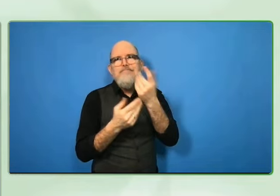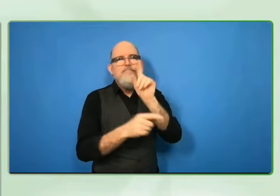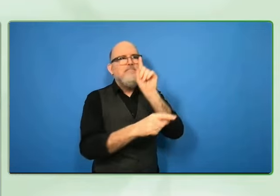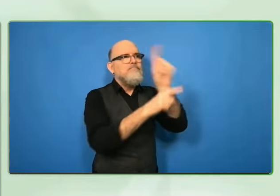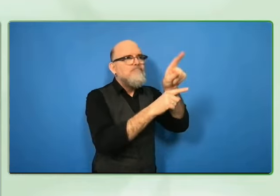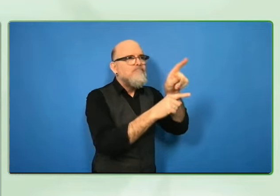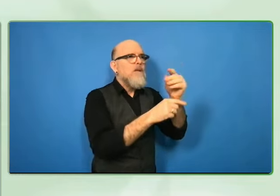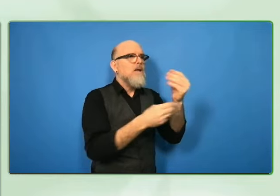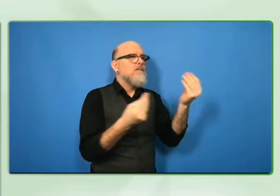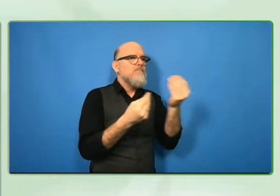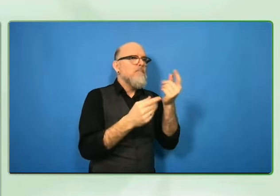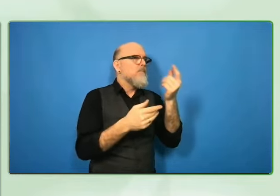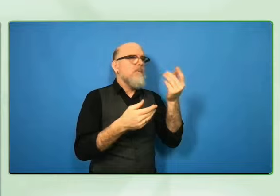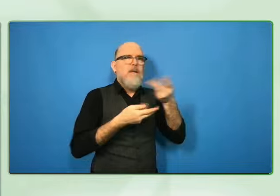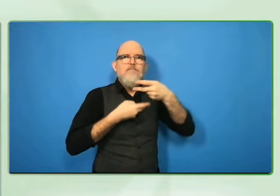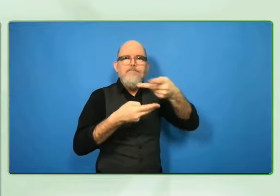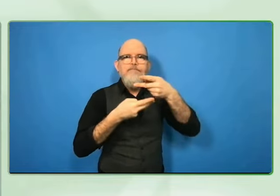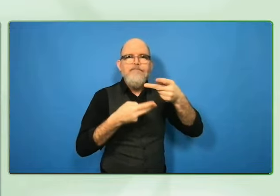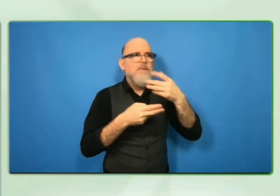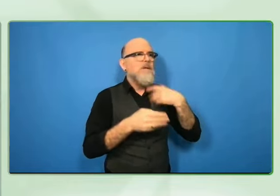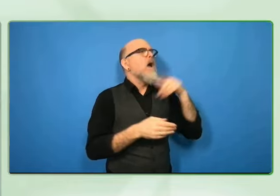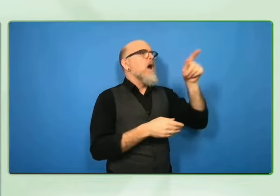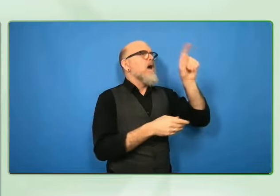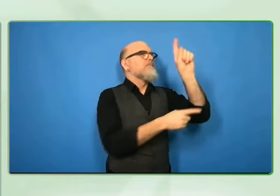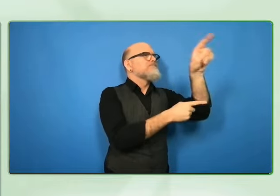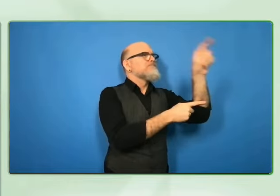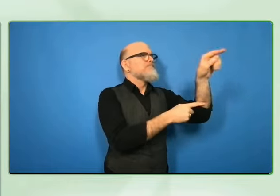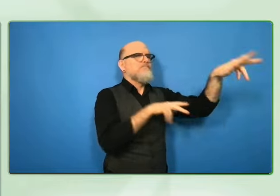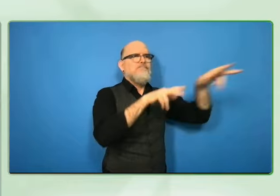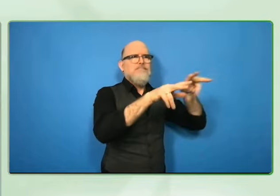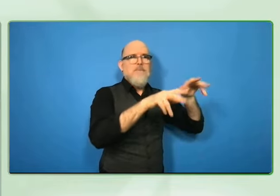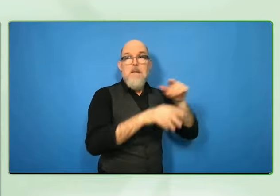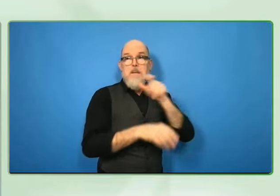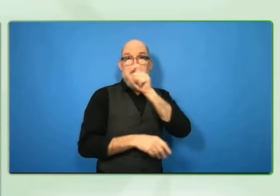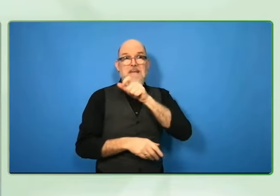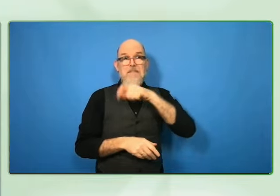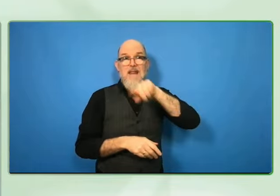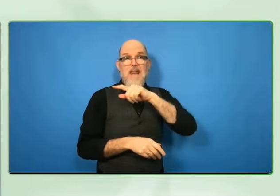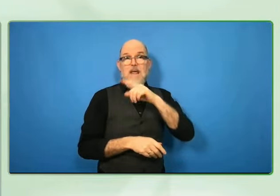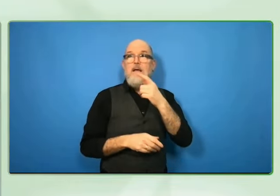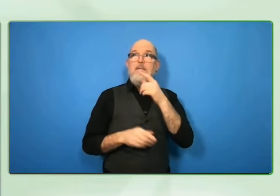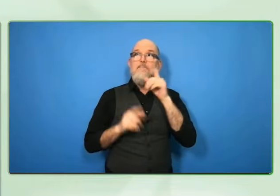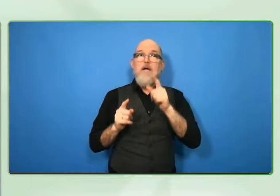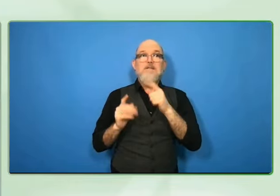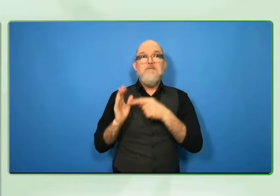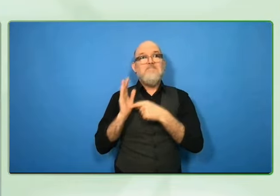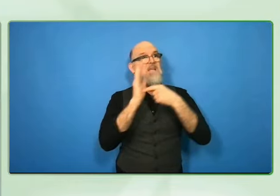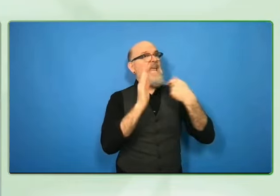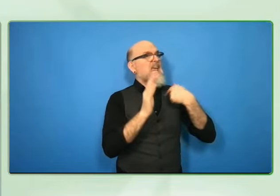first prove they have a disability to generate